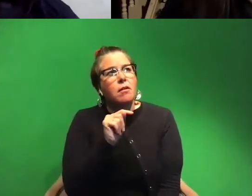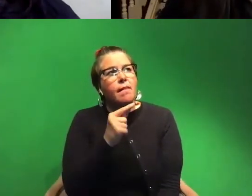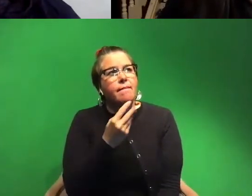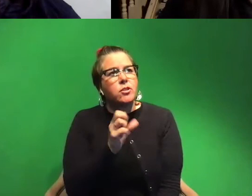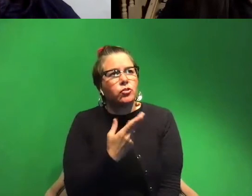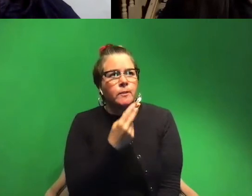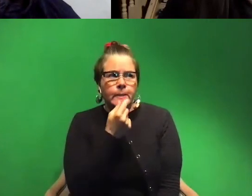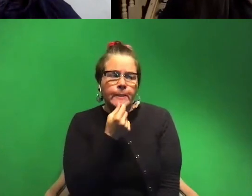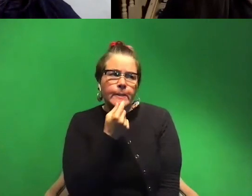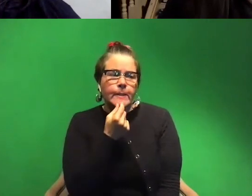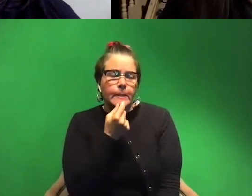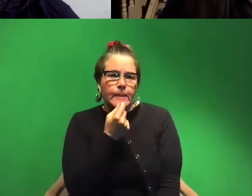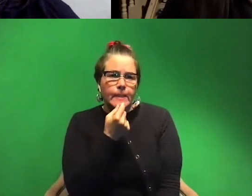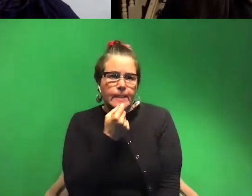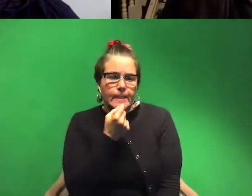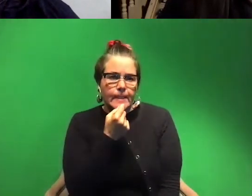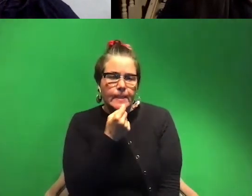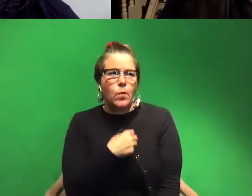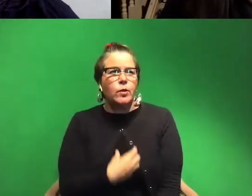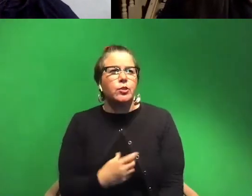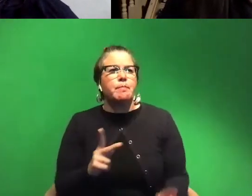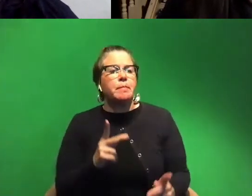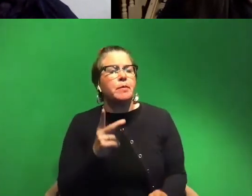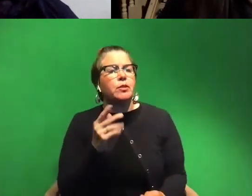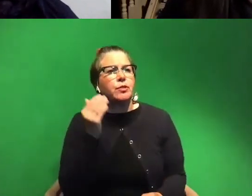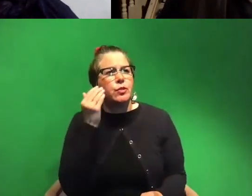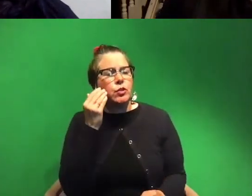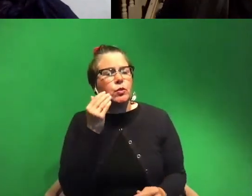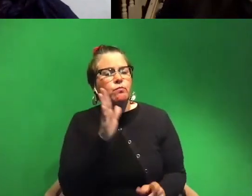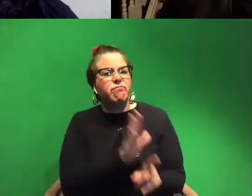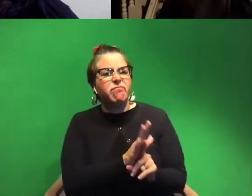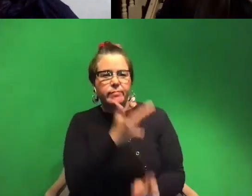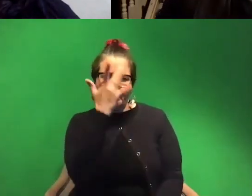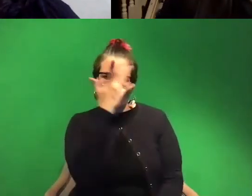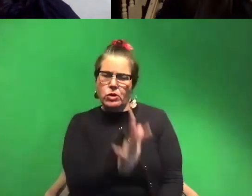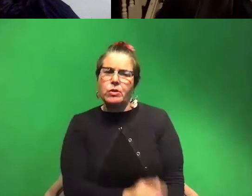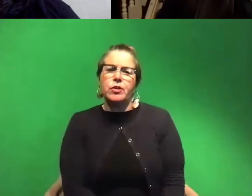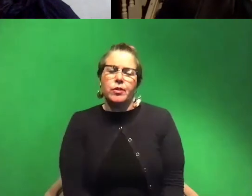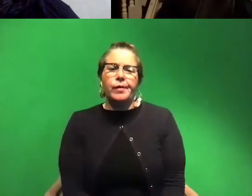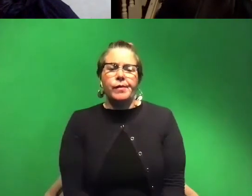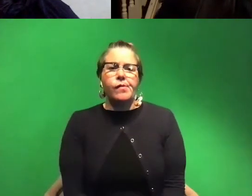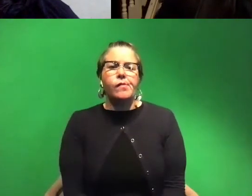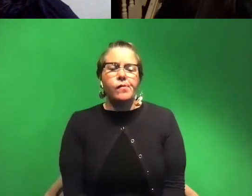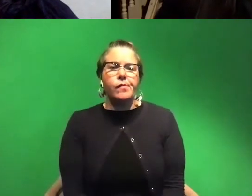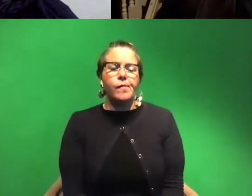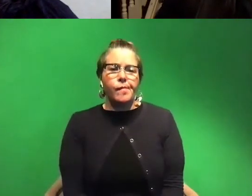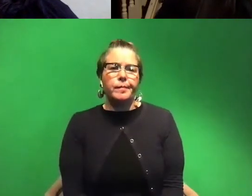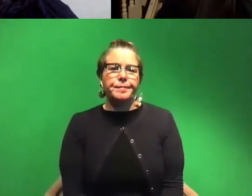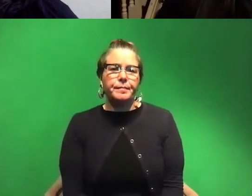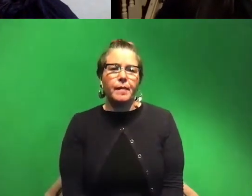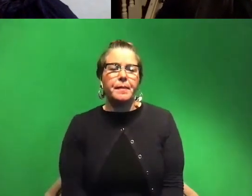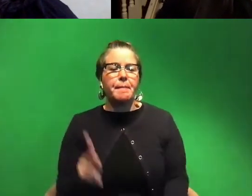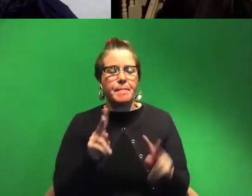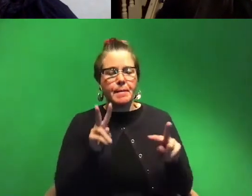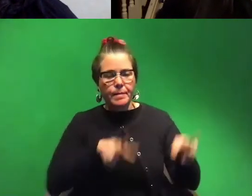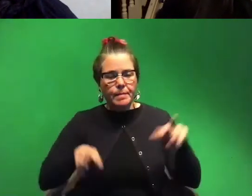I wish people knew how intelligent they were, because I think that people see all the